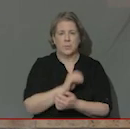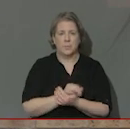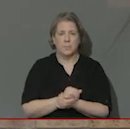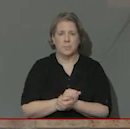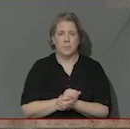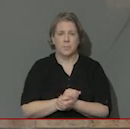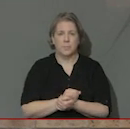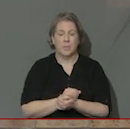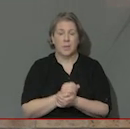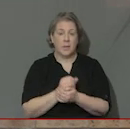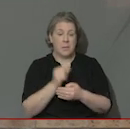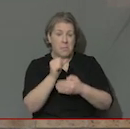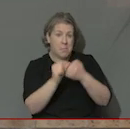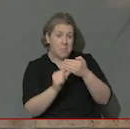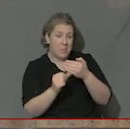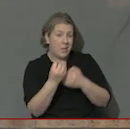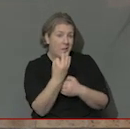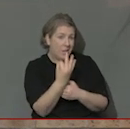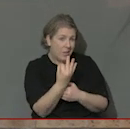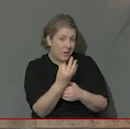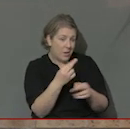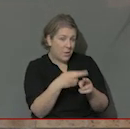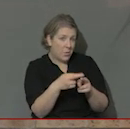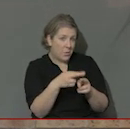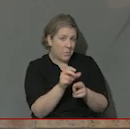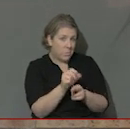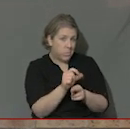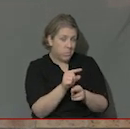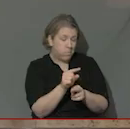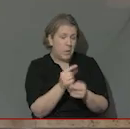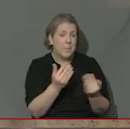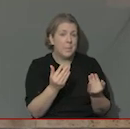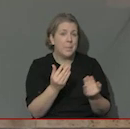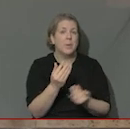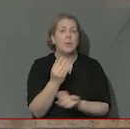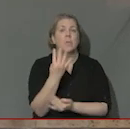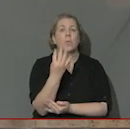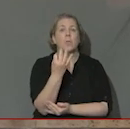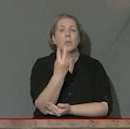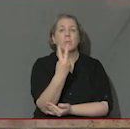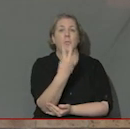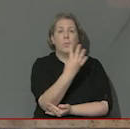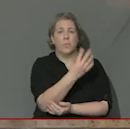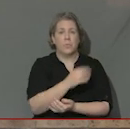And the 3 months rent is 43344.